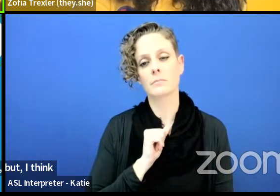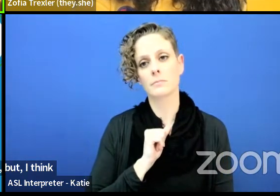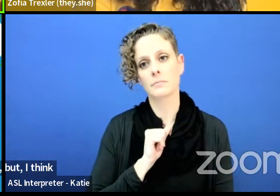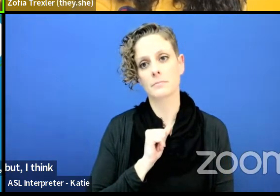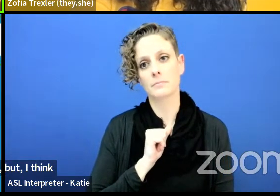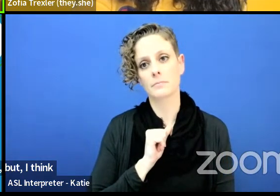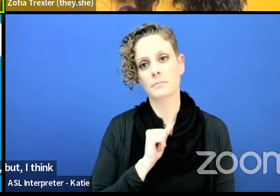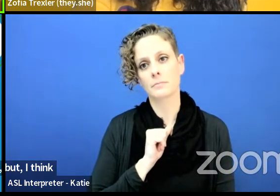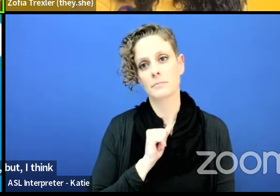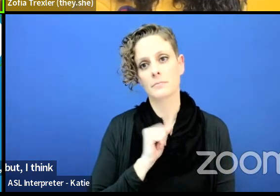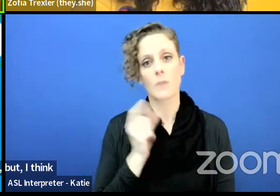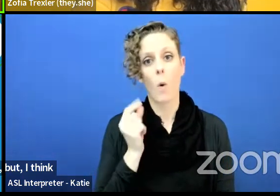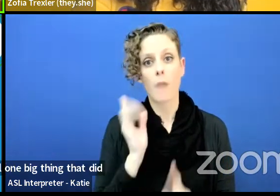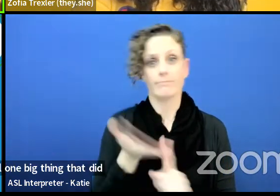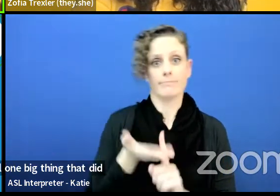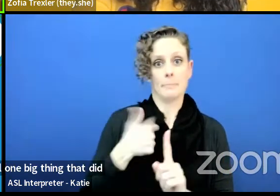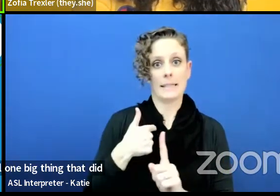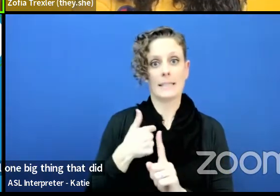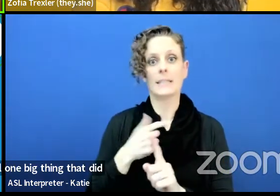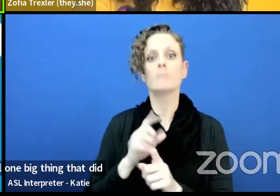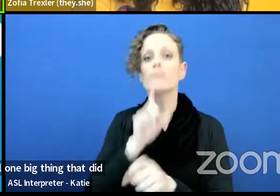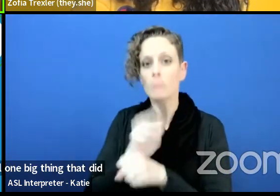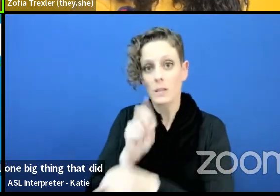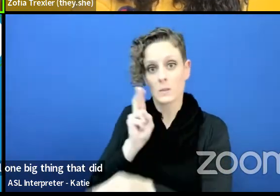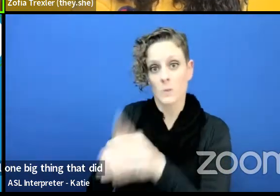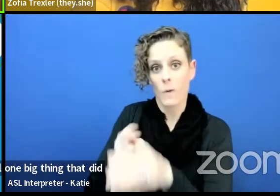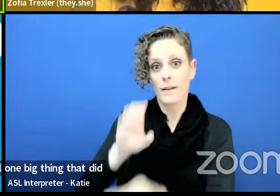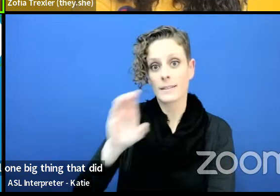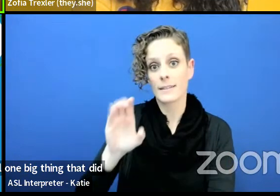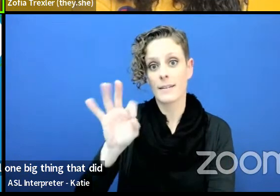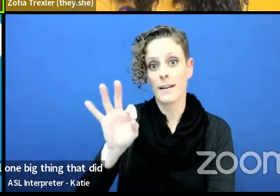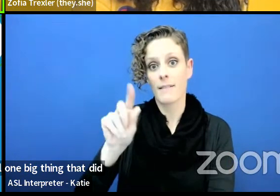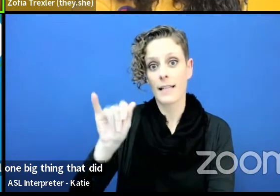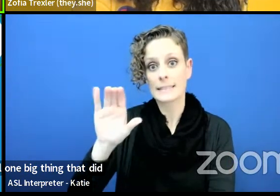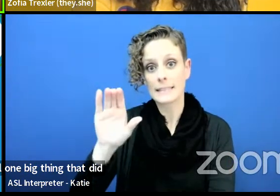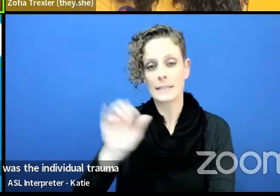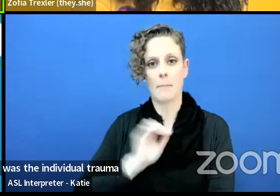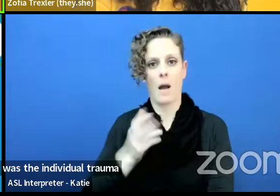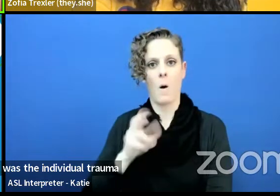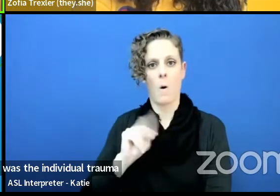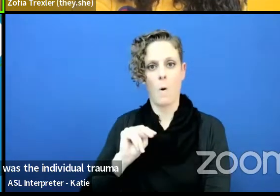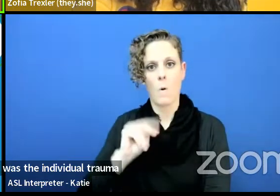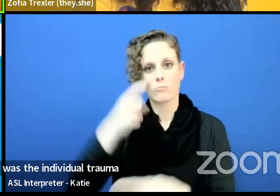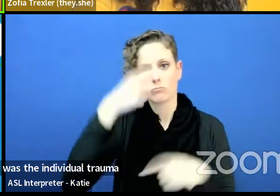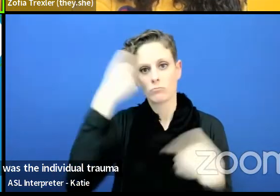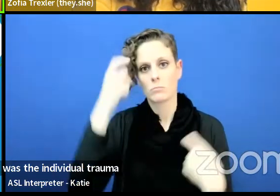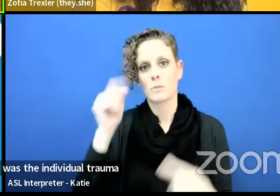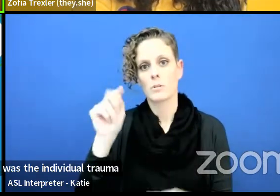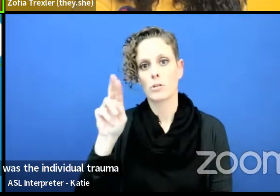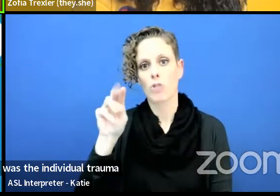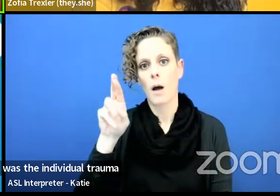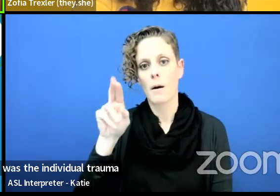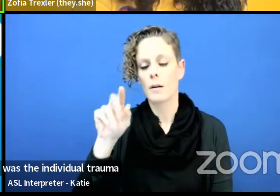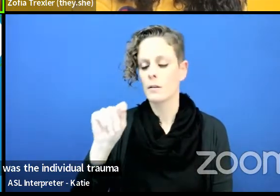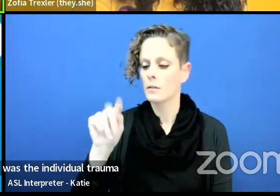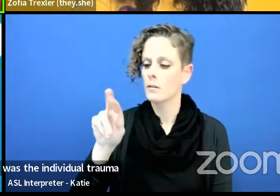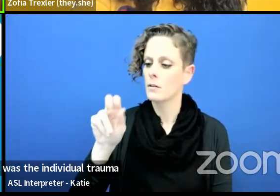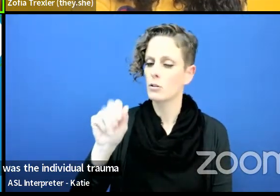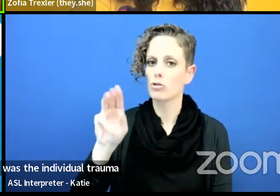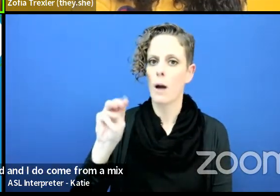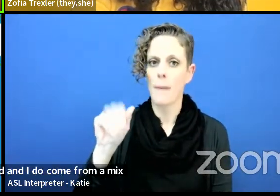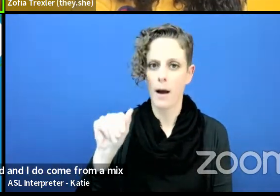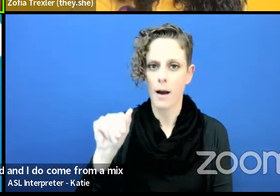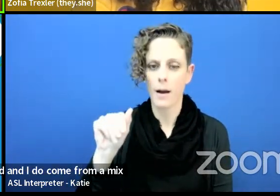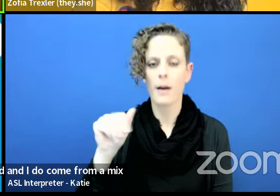to join CFILC was the individual trauma. As I had mentioned, I do come from a mixed status family. I did lose